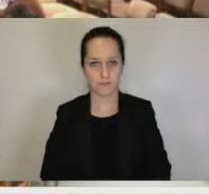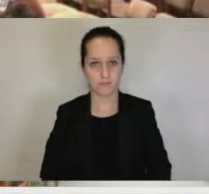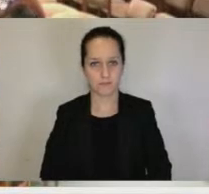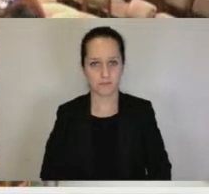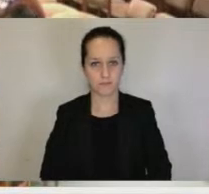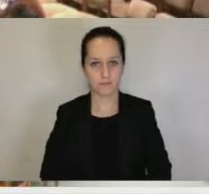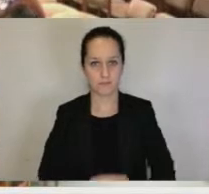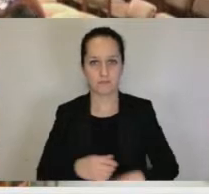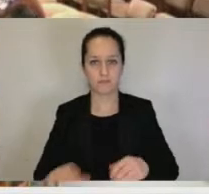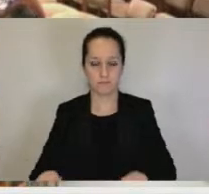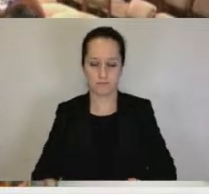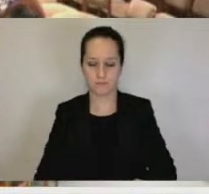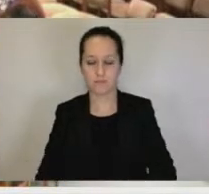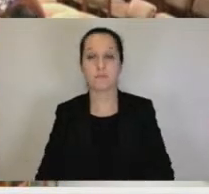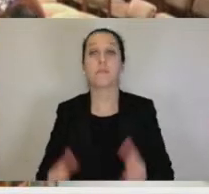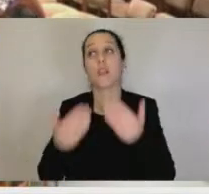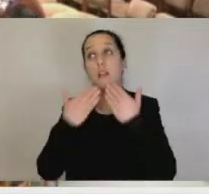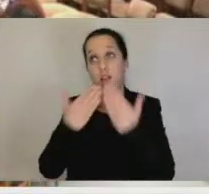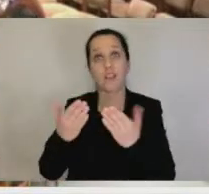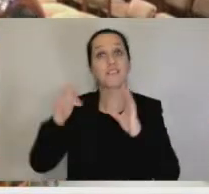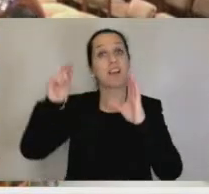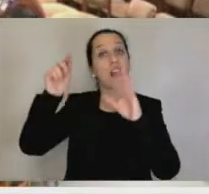Yeah, very well. We thank